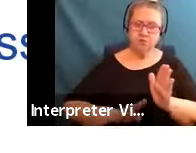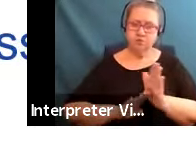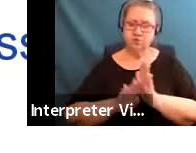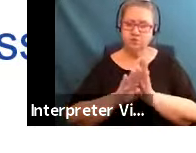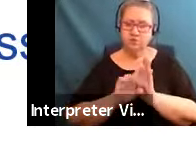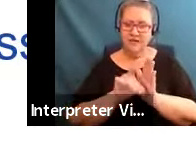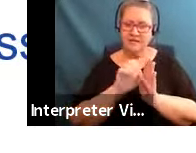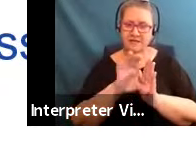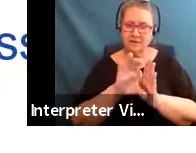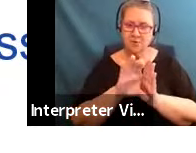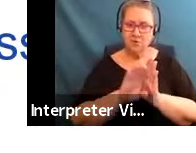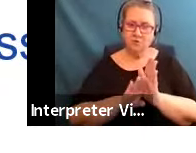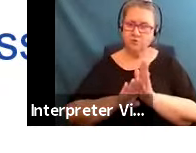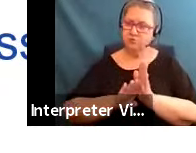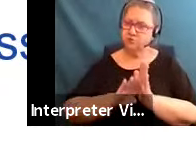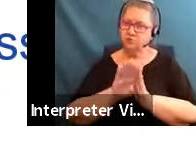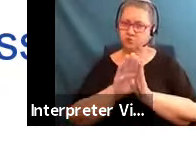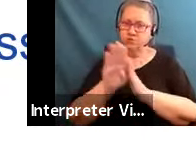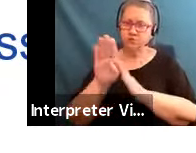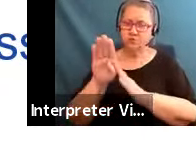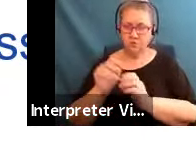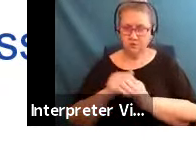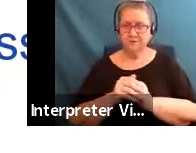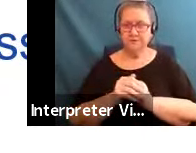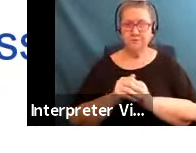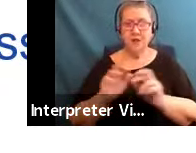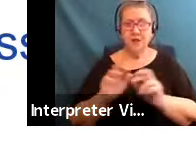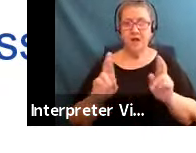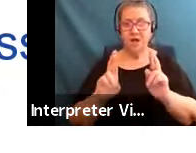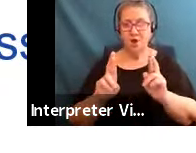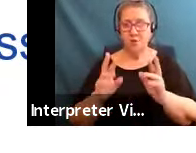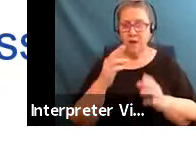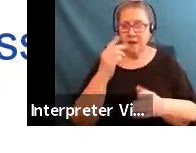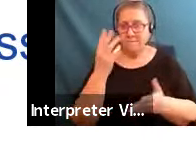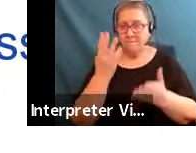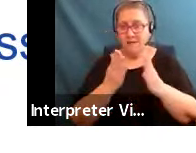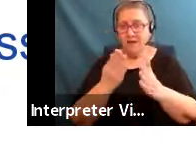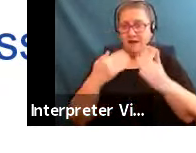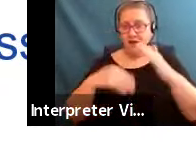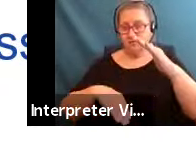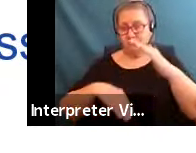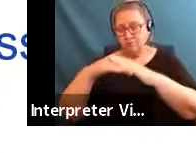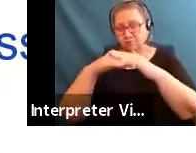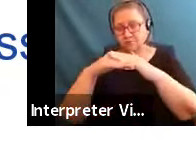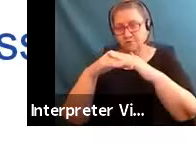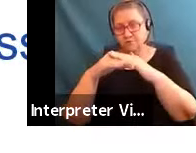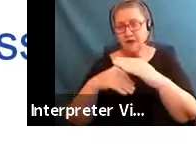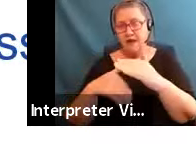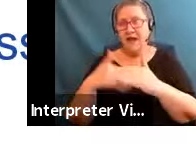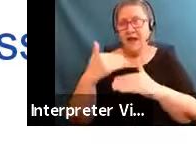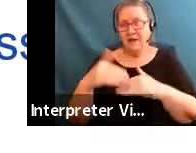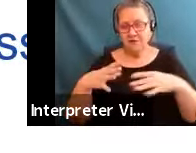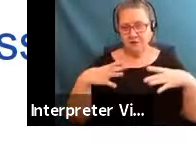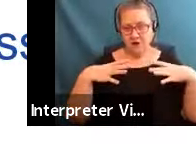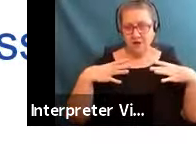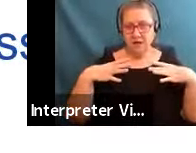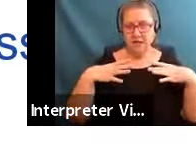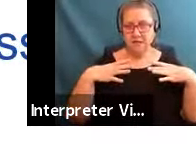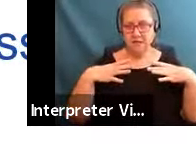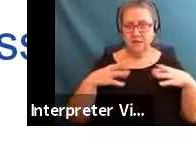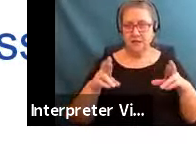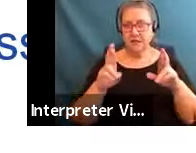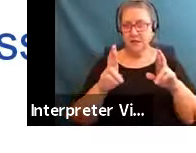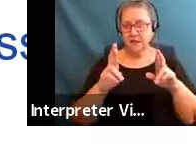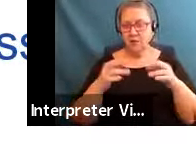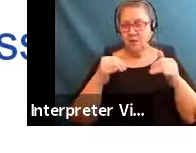December, and has sort of, we hope and think, may have peaked right after the holidays. We're still